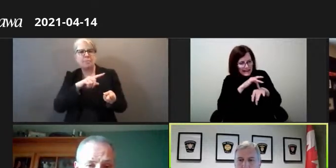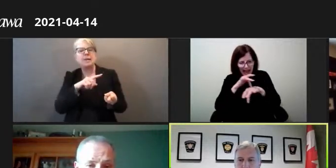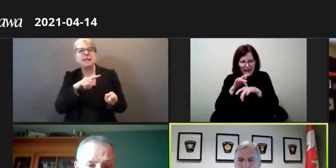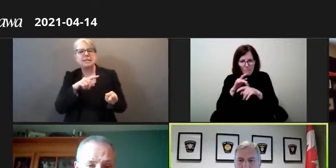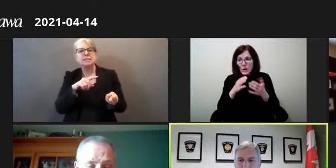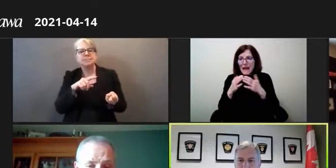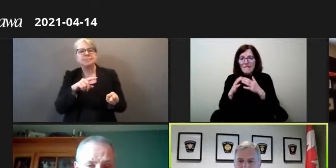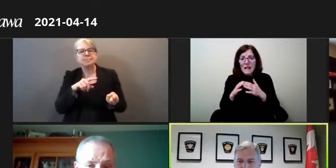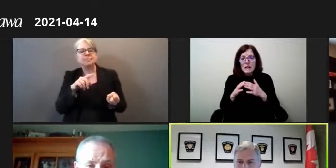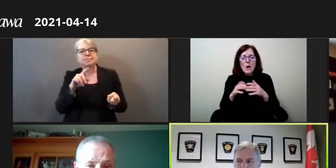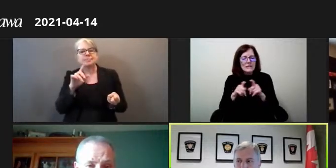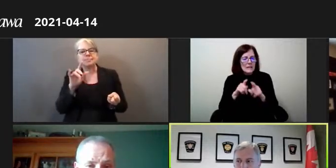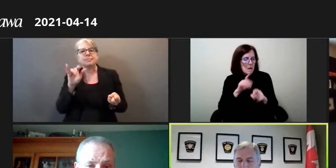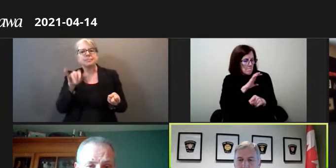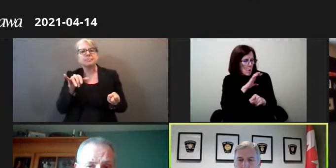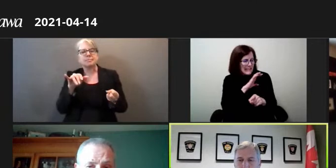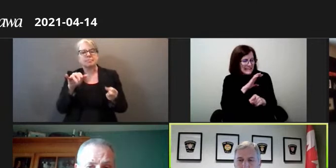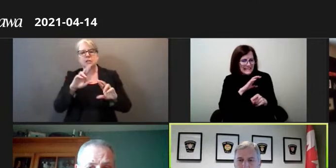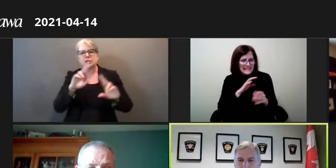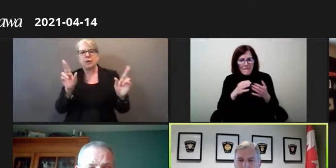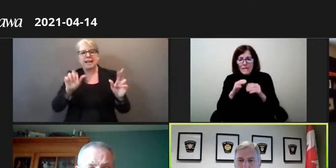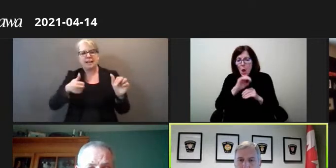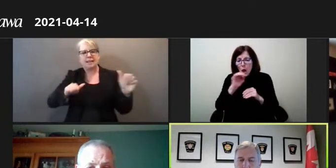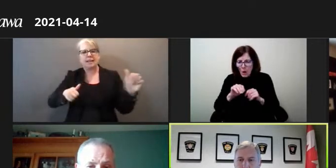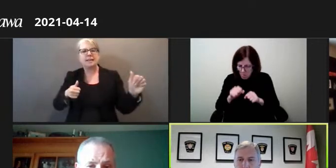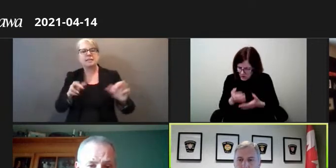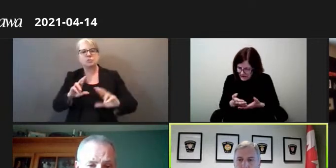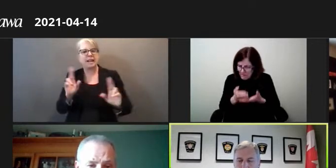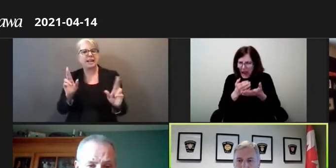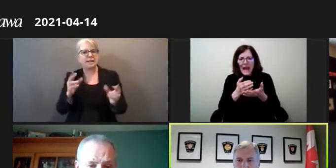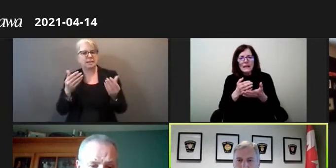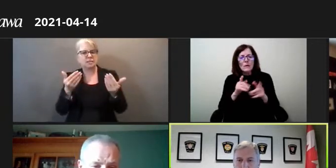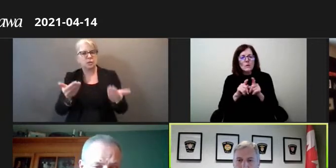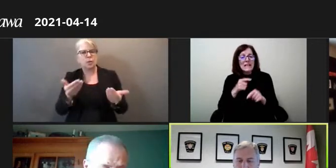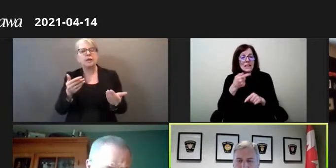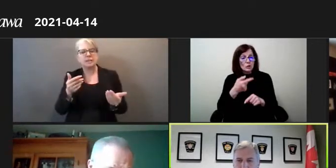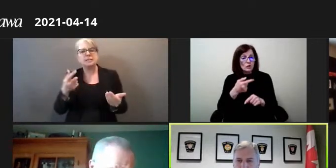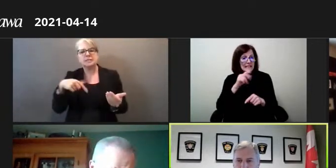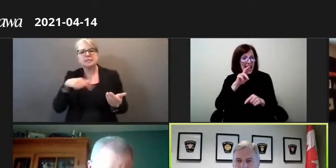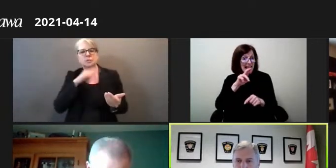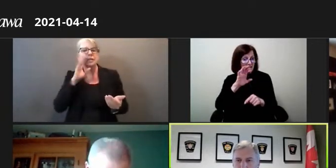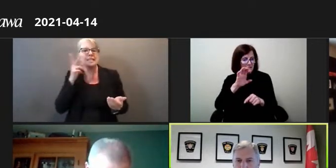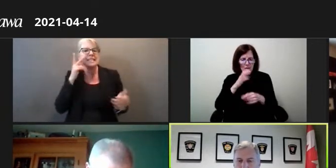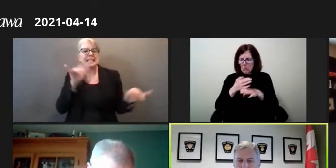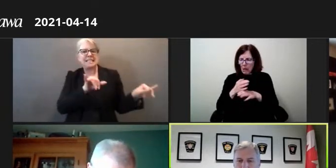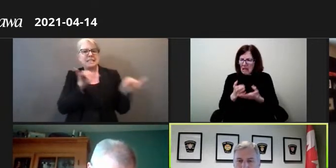So that is lined up, and we're ready to go too. So you'll see a similar